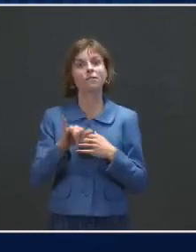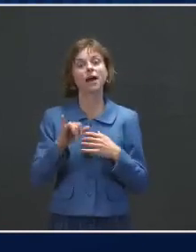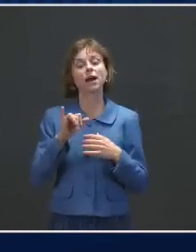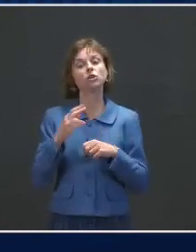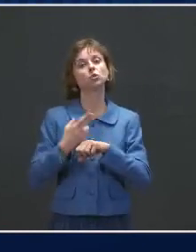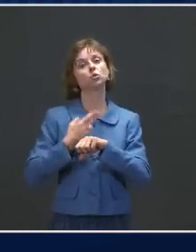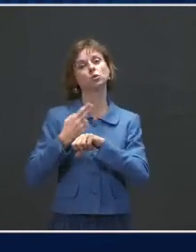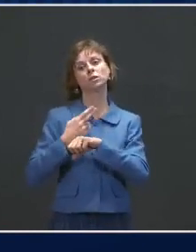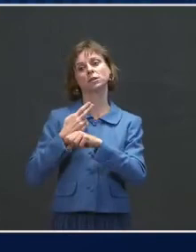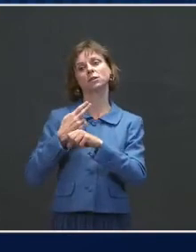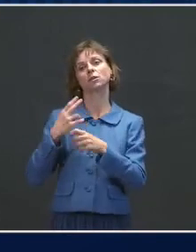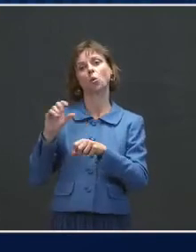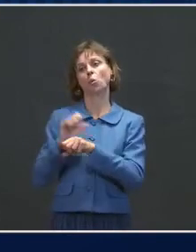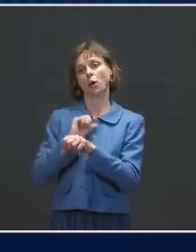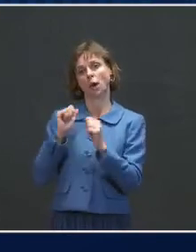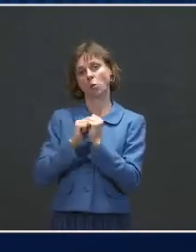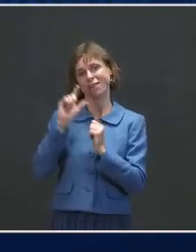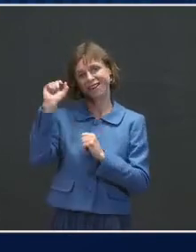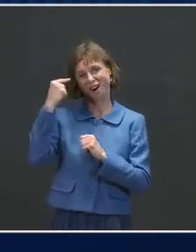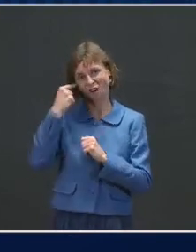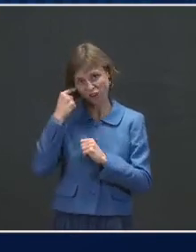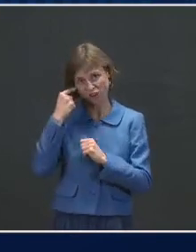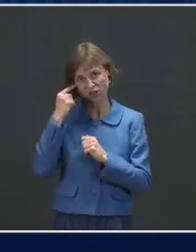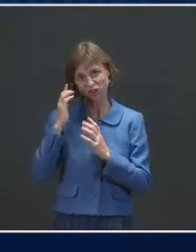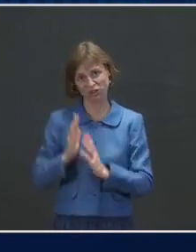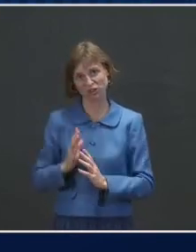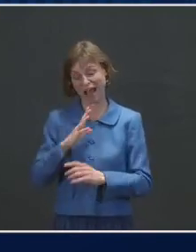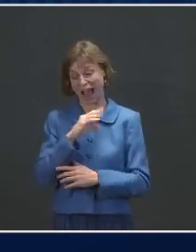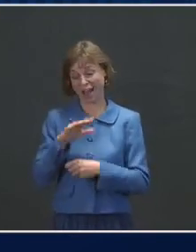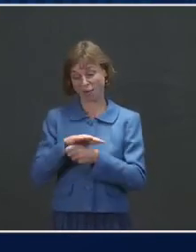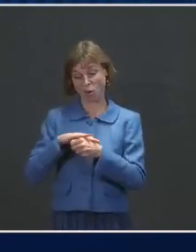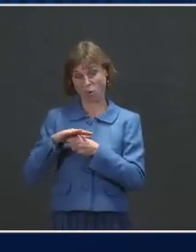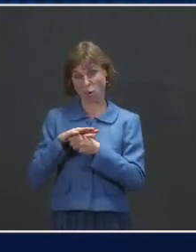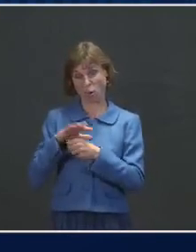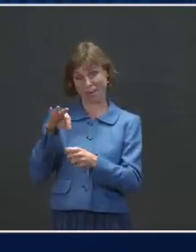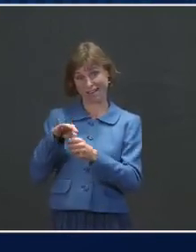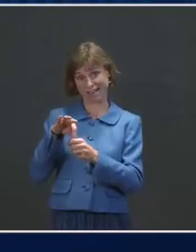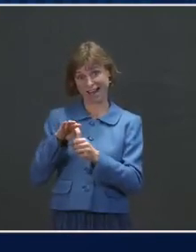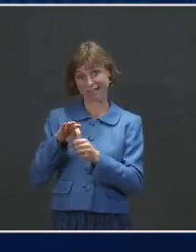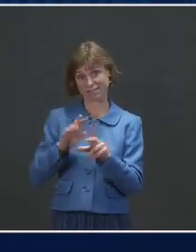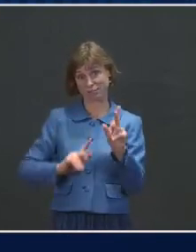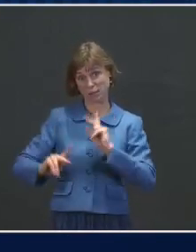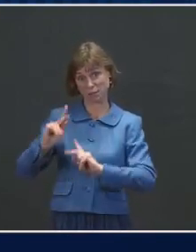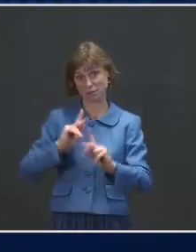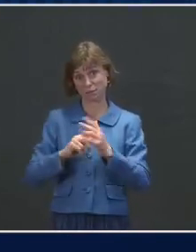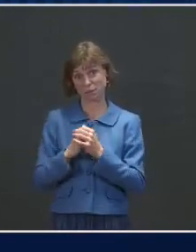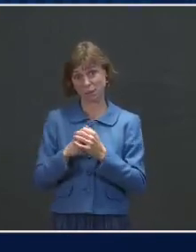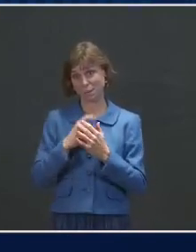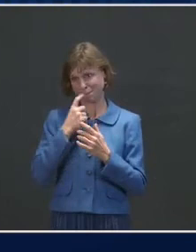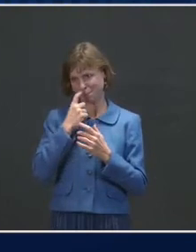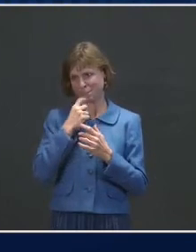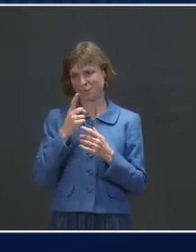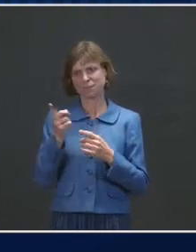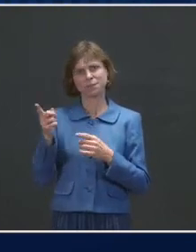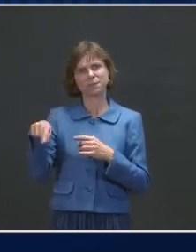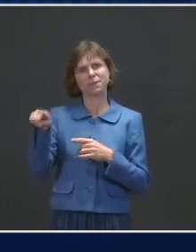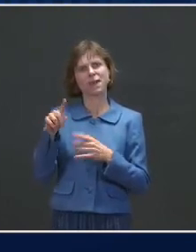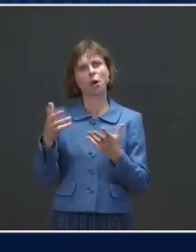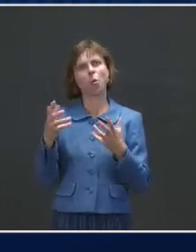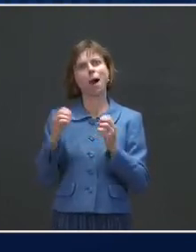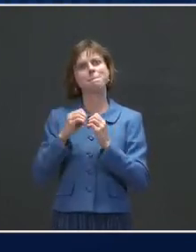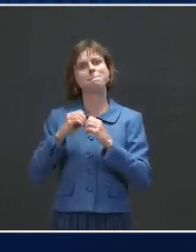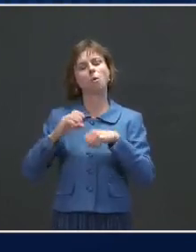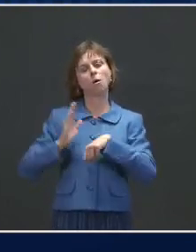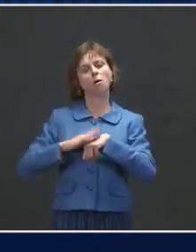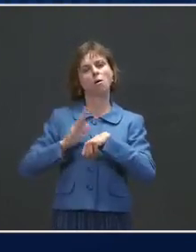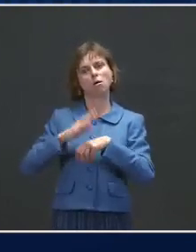governors and local elected officials. One of their biggest requests has been to have more of a heads up on how much vaccine supply there would be, of course,